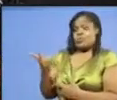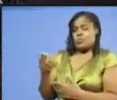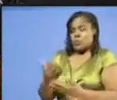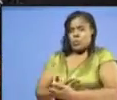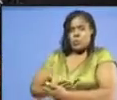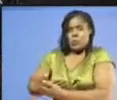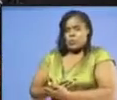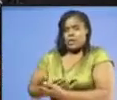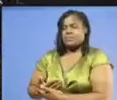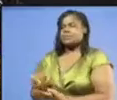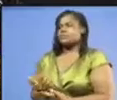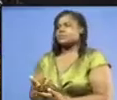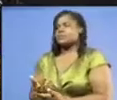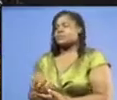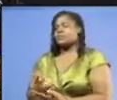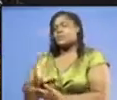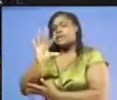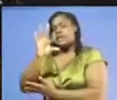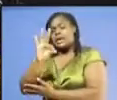things,